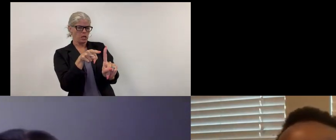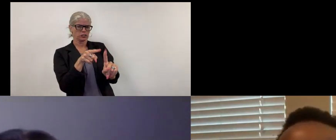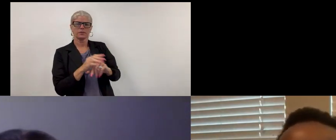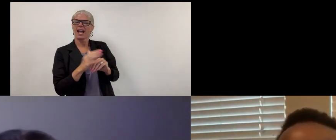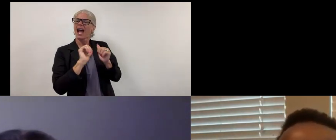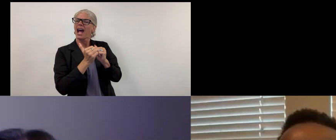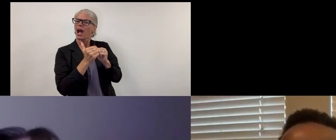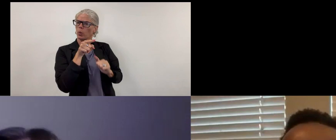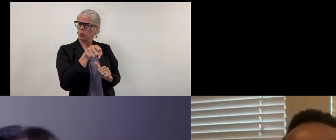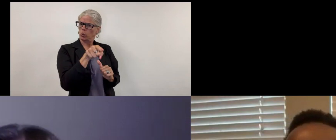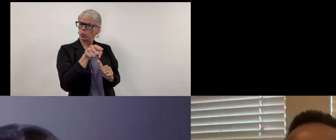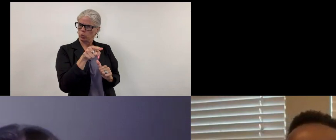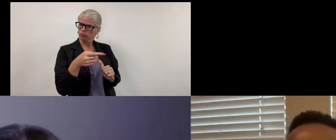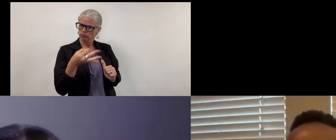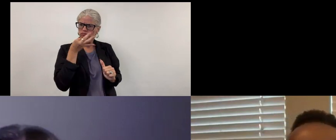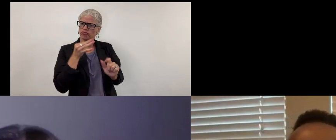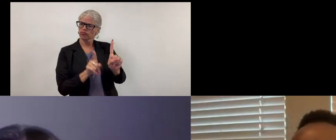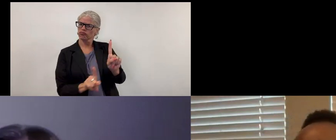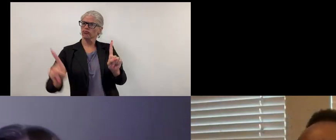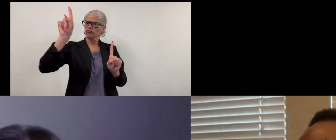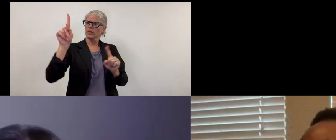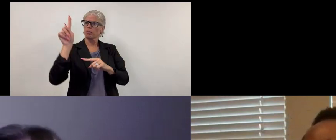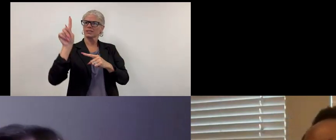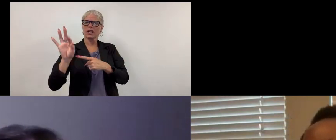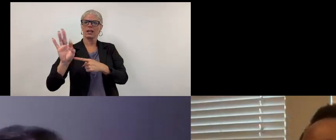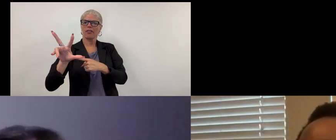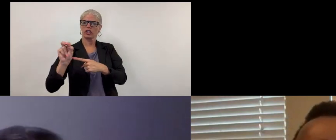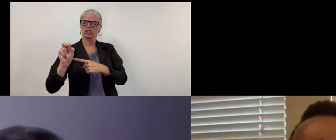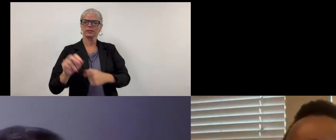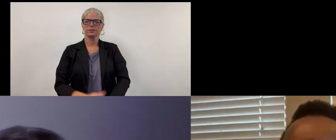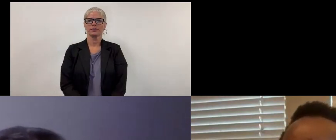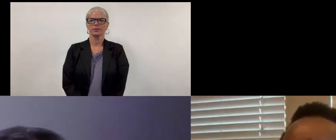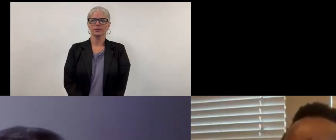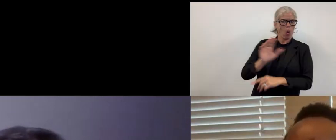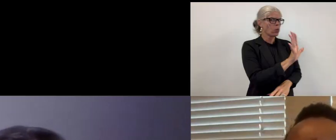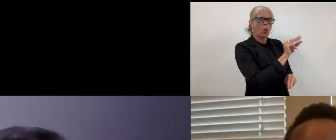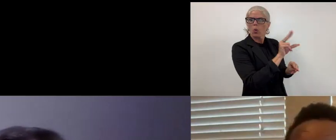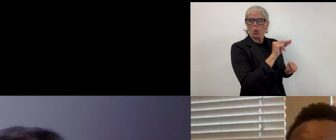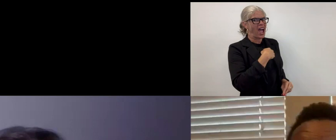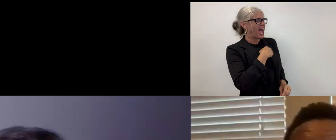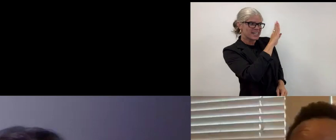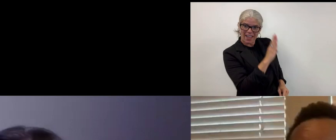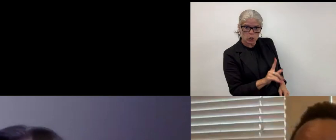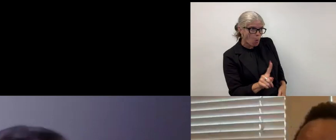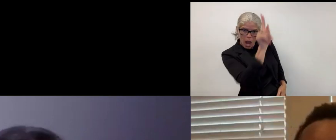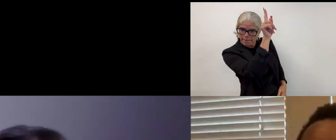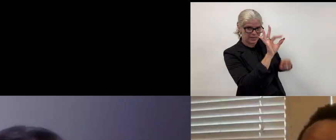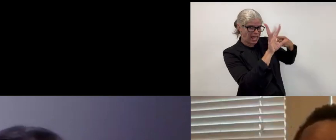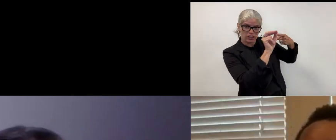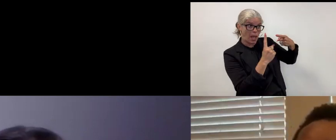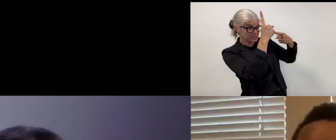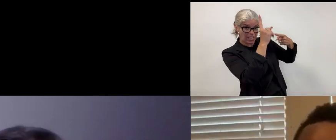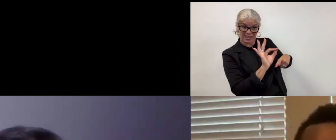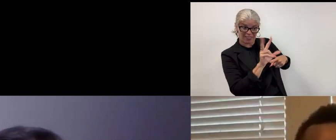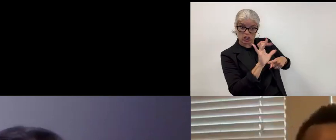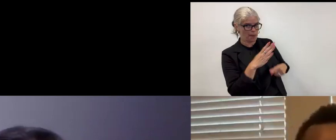So, somebody wrote in, how do you get up the stair at the 9:30 Club? I don't. Upstairs? I've